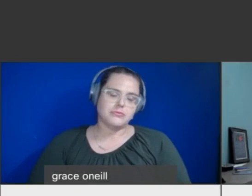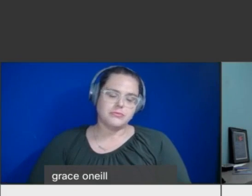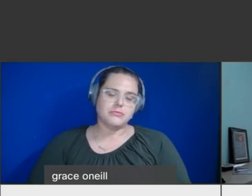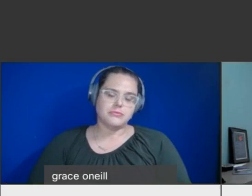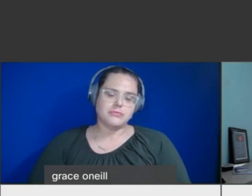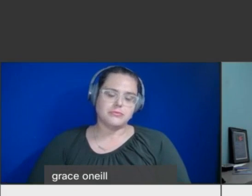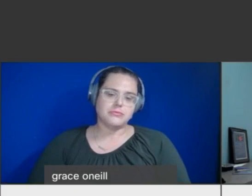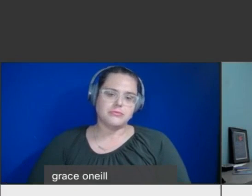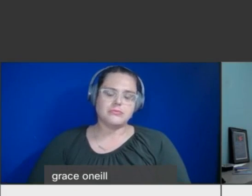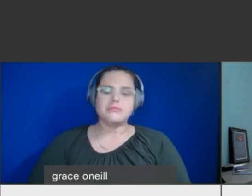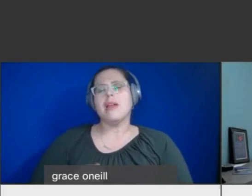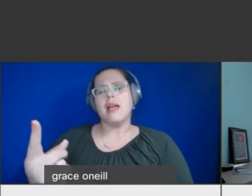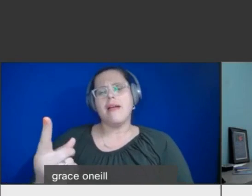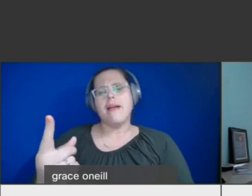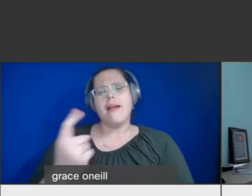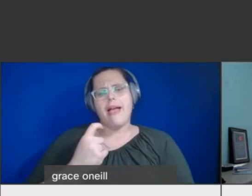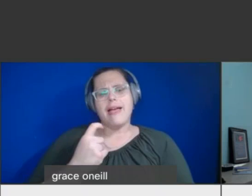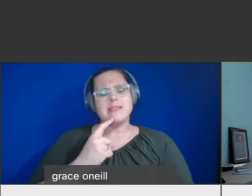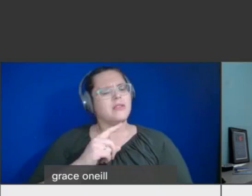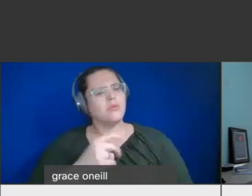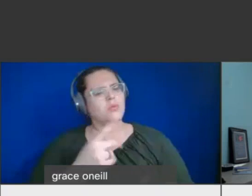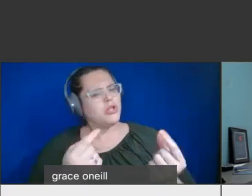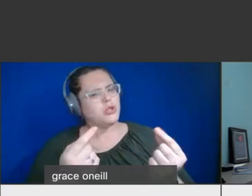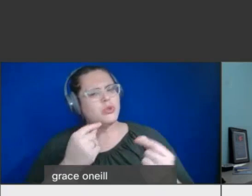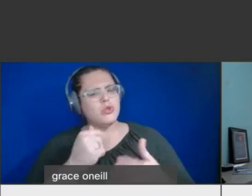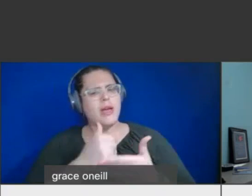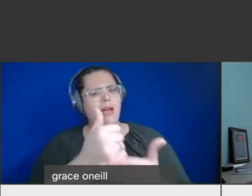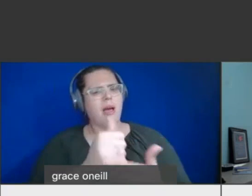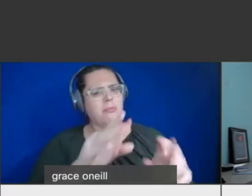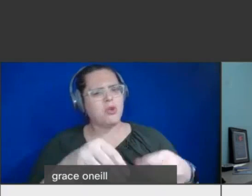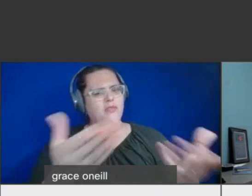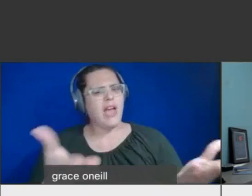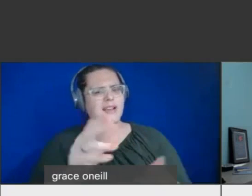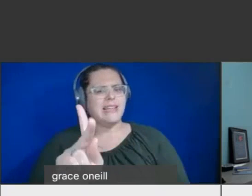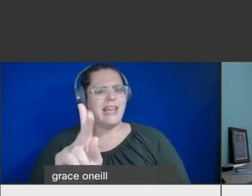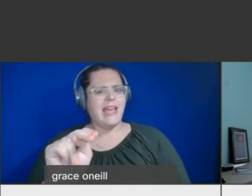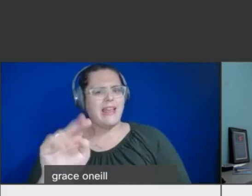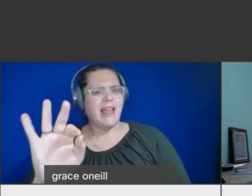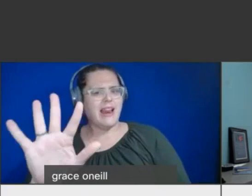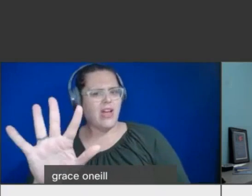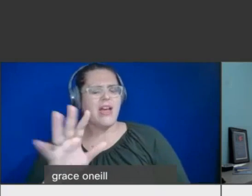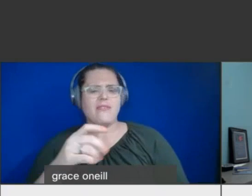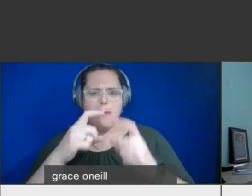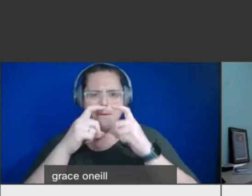What is being done to get KN95 masks for both people supported and DSPs?